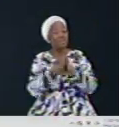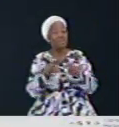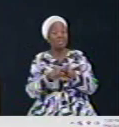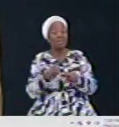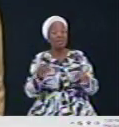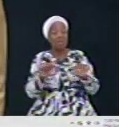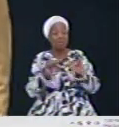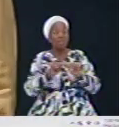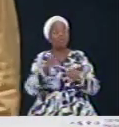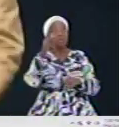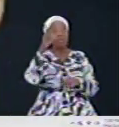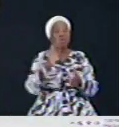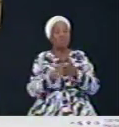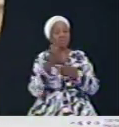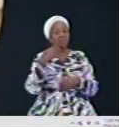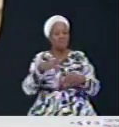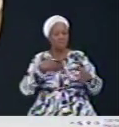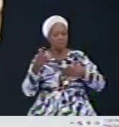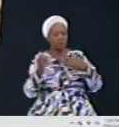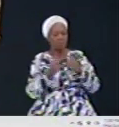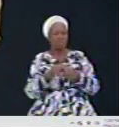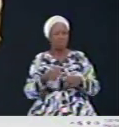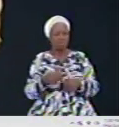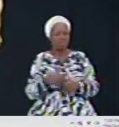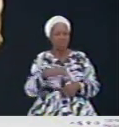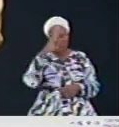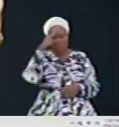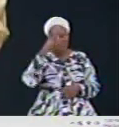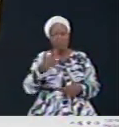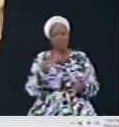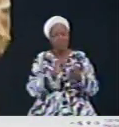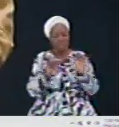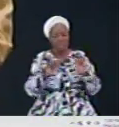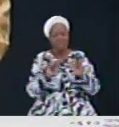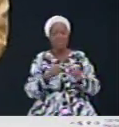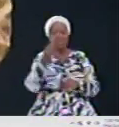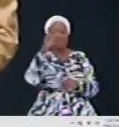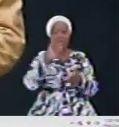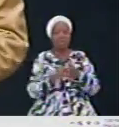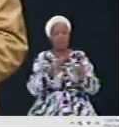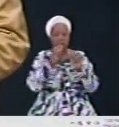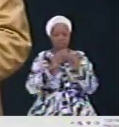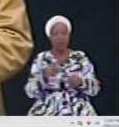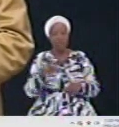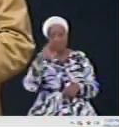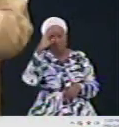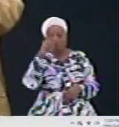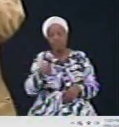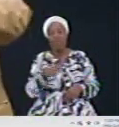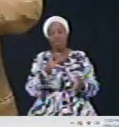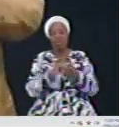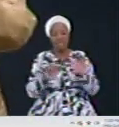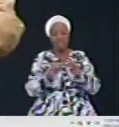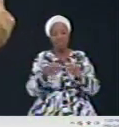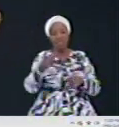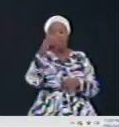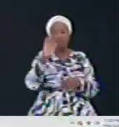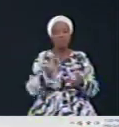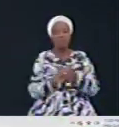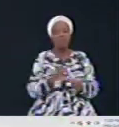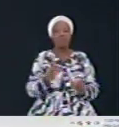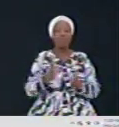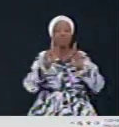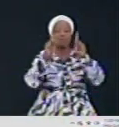happy with him, that same God that blessed him, that same God that promoted him, the Lord